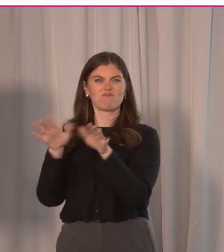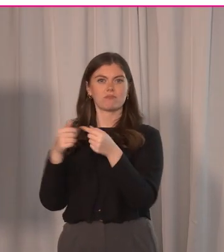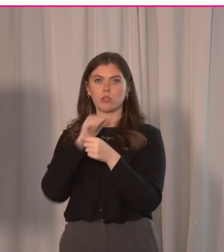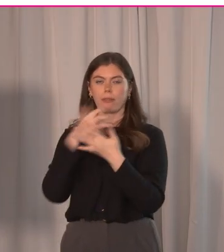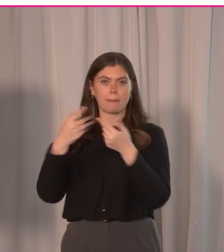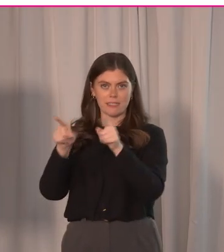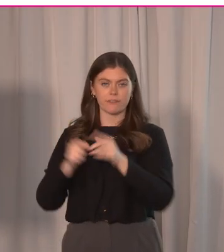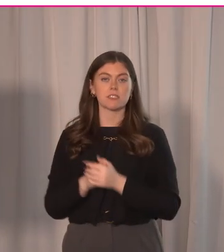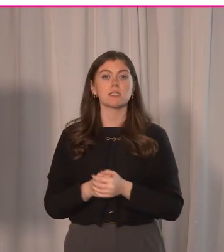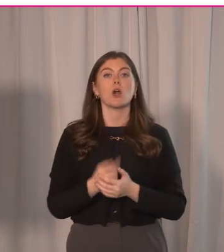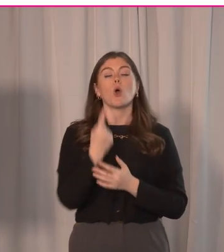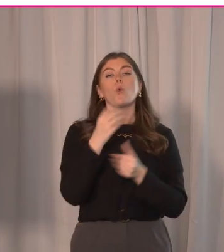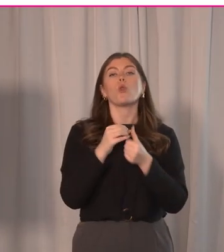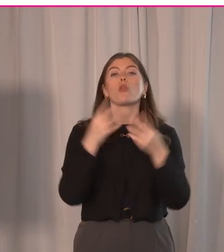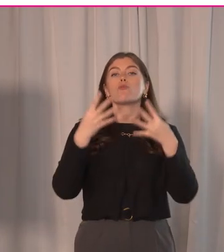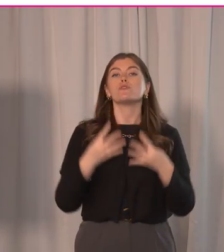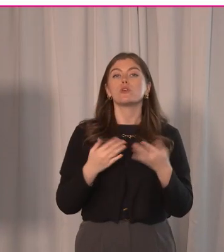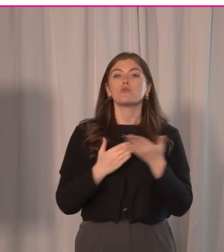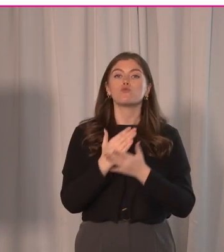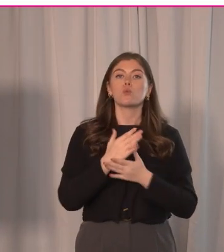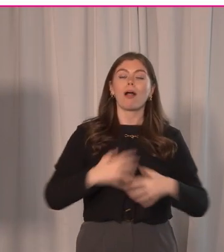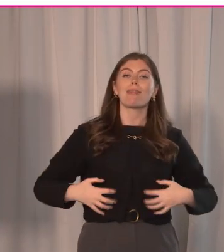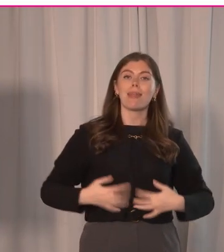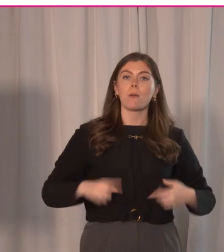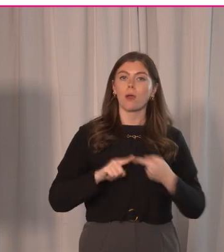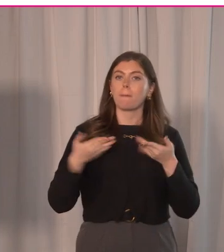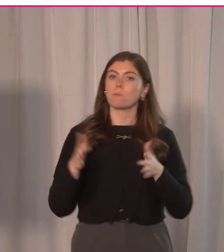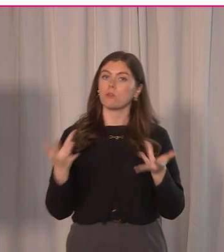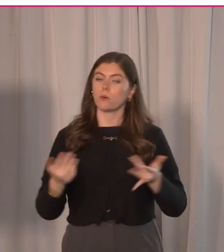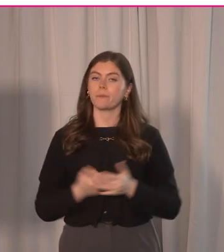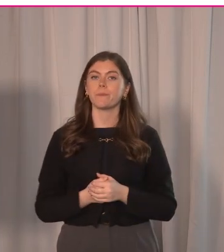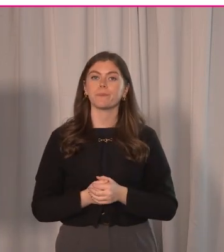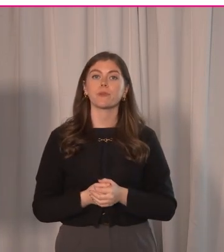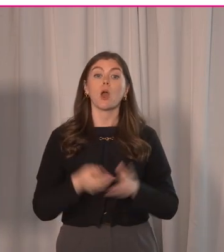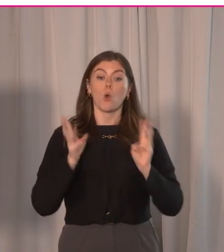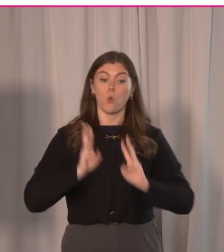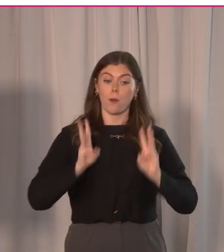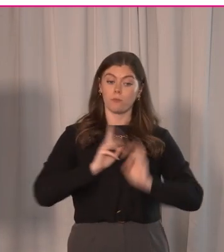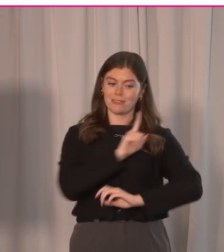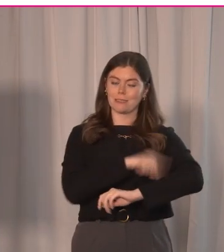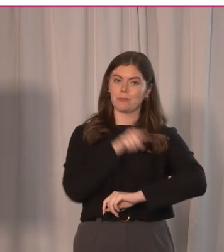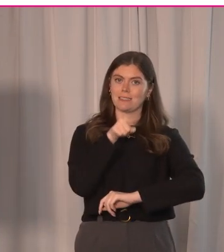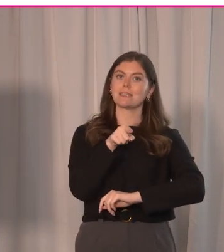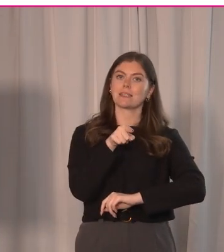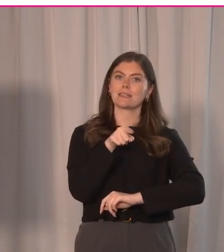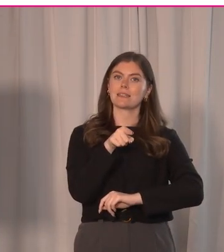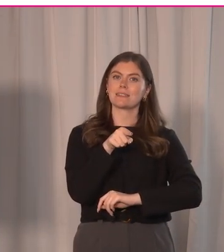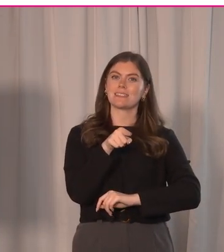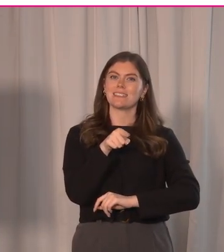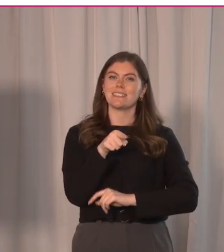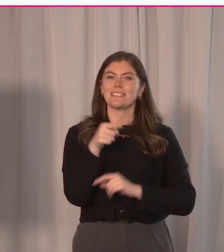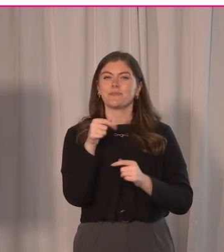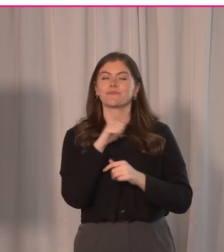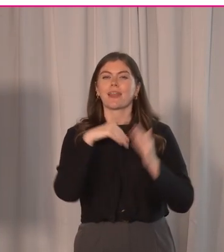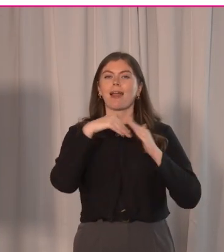Another finding that came up in labour and birth was that women with disabilities were less likely to get skin-to-skin contact